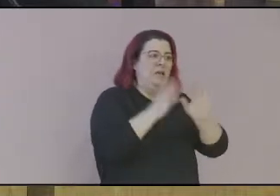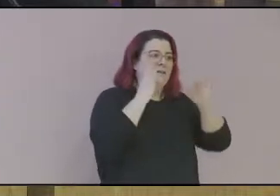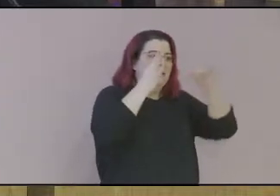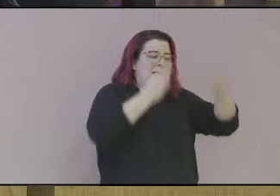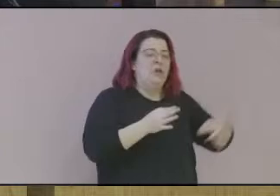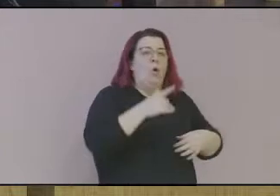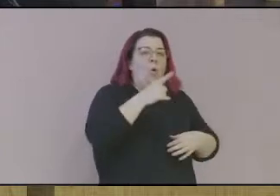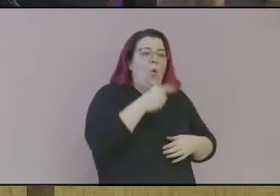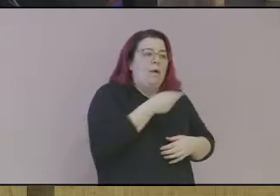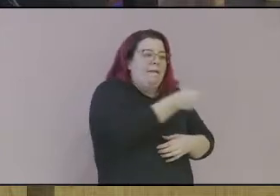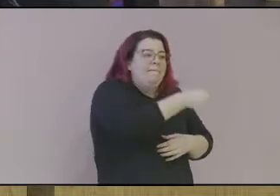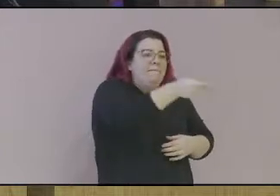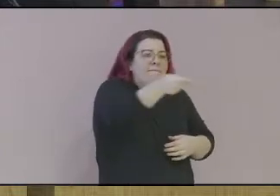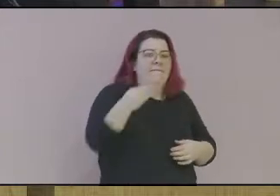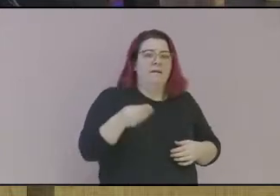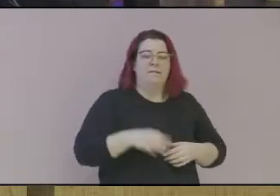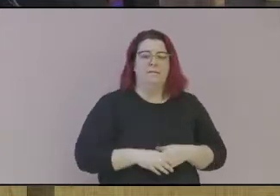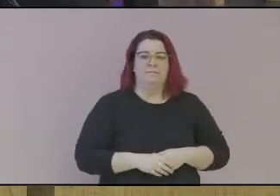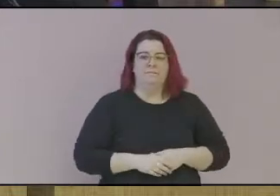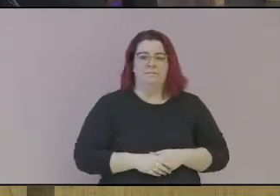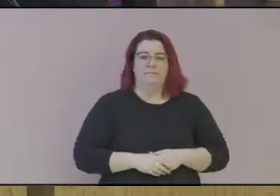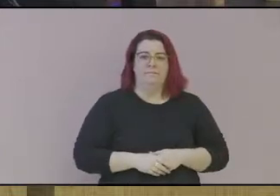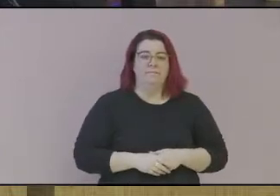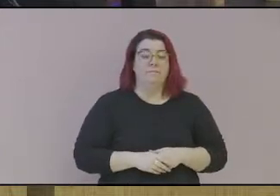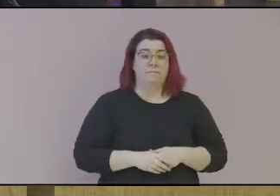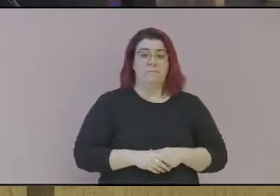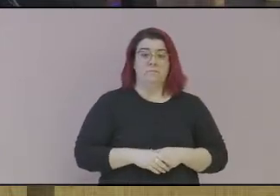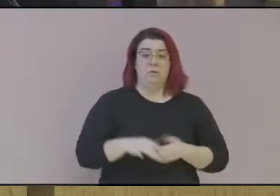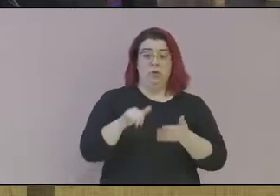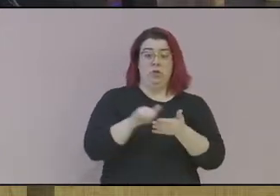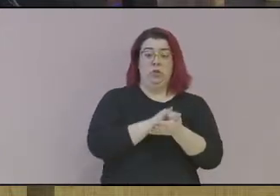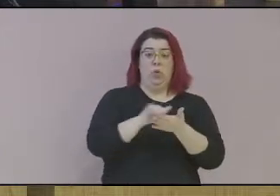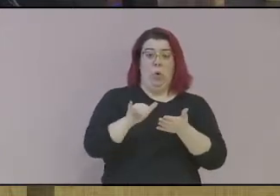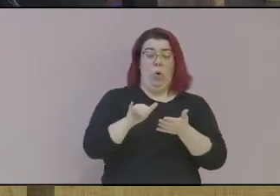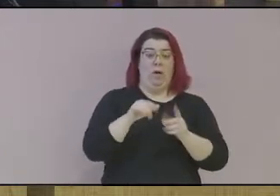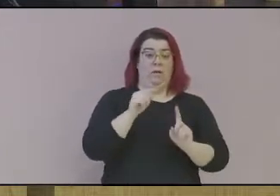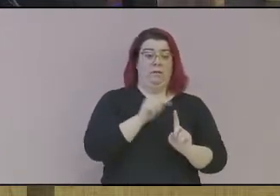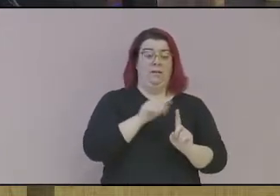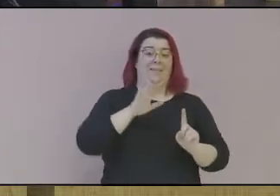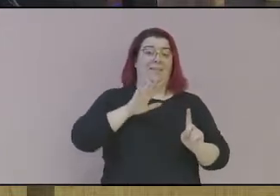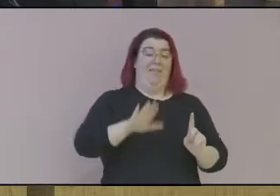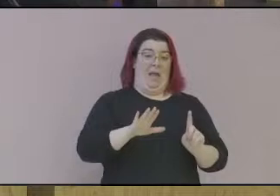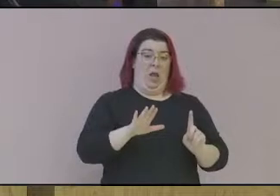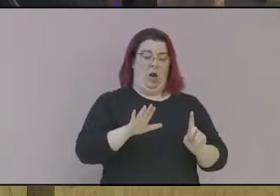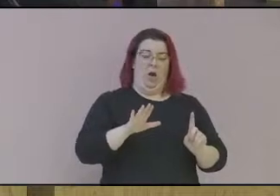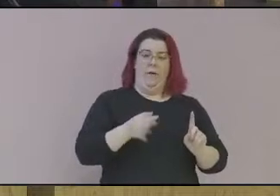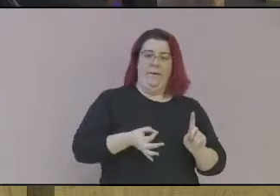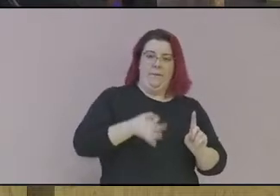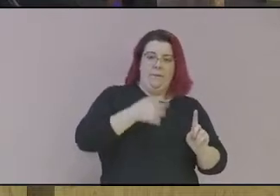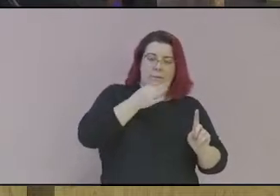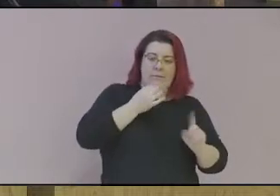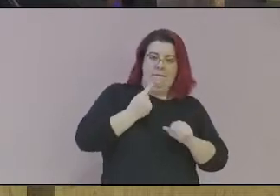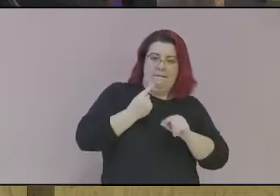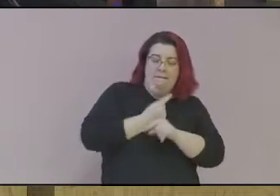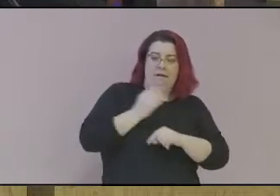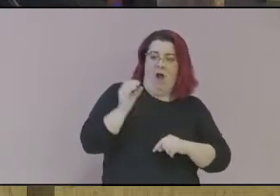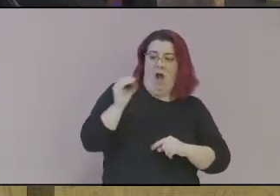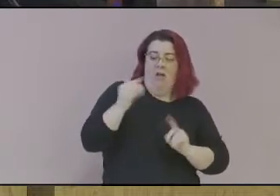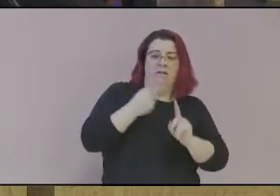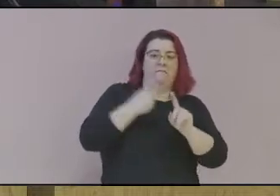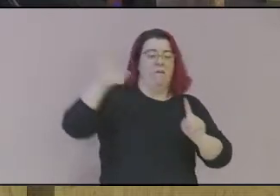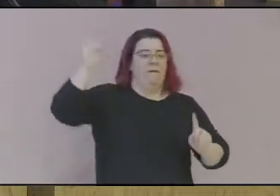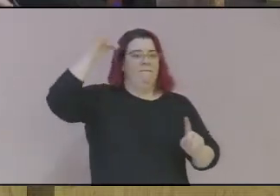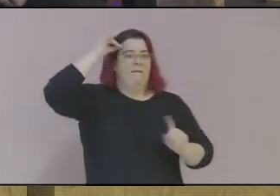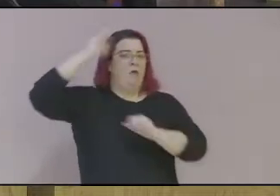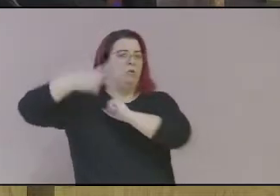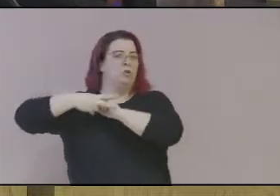gets oxygen from pure medical grade oxygen from a federal source. So there's, you know, states are being allocated, then